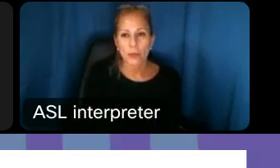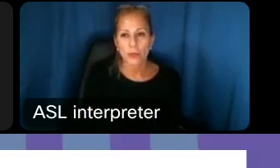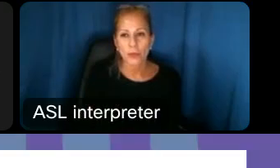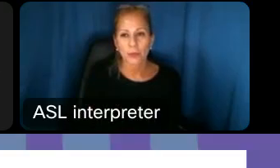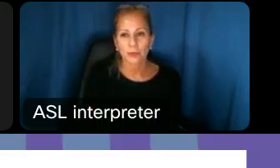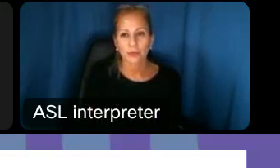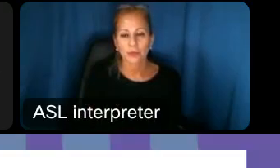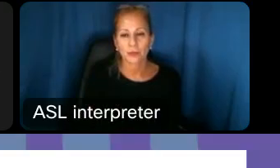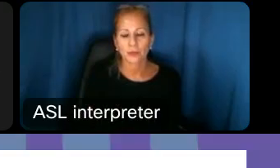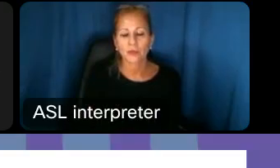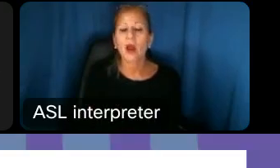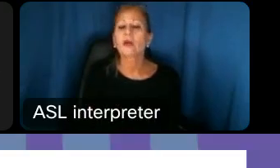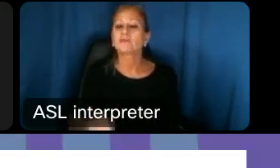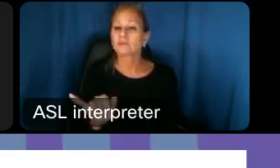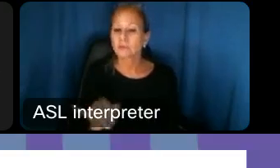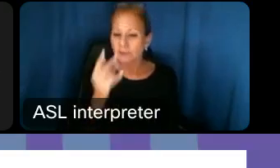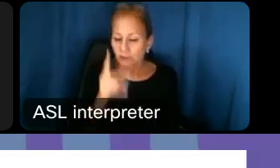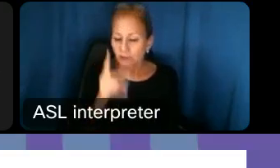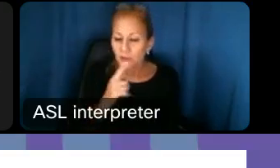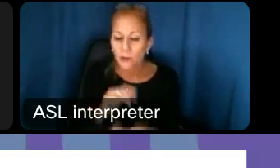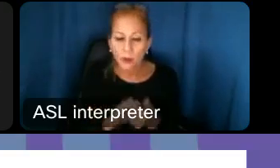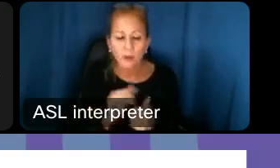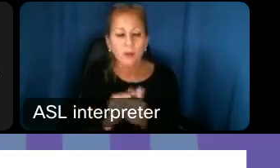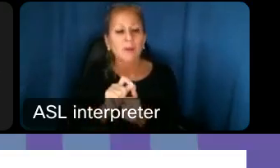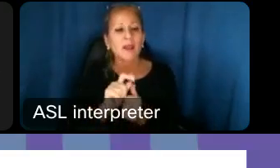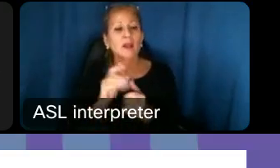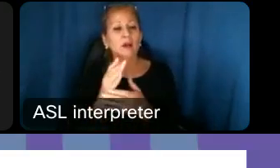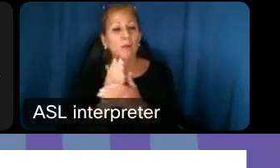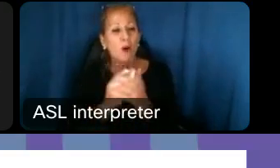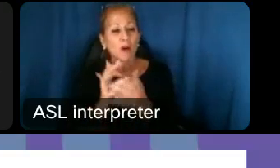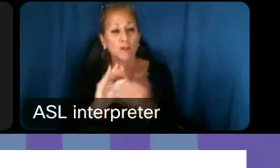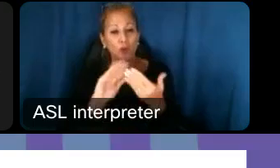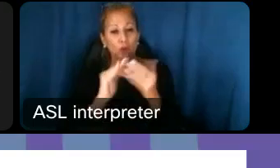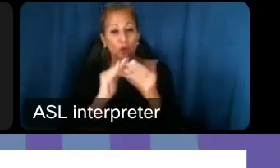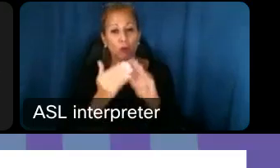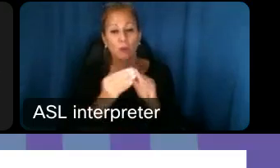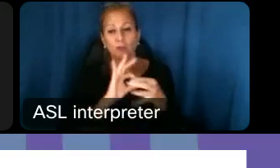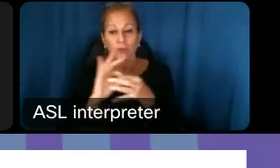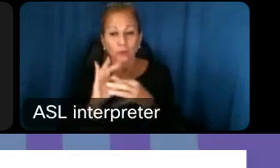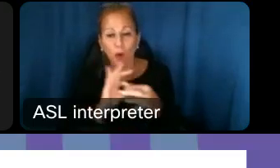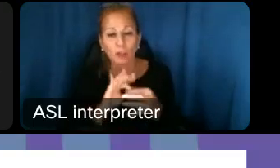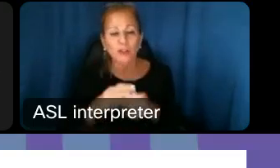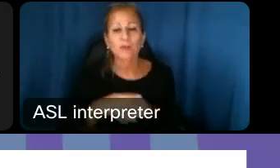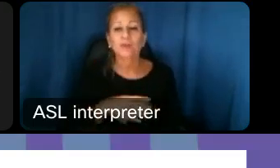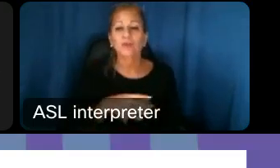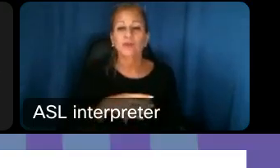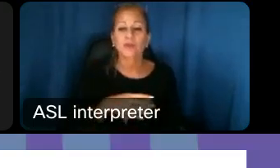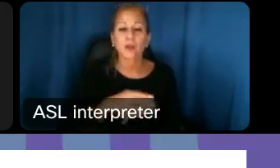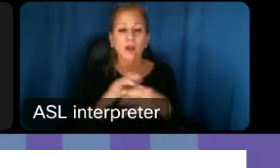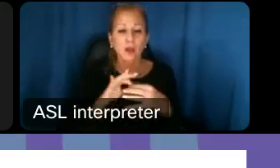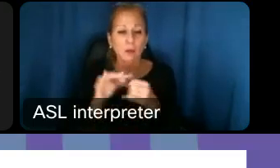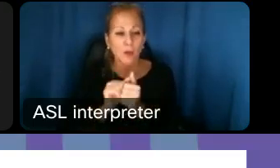Let's see, some partnerships, being part of community coalitions, fantastic. Collaborating with the tribal mental